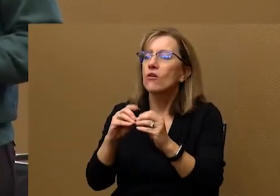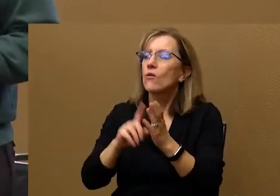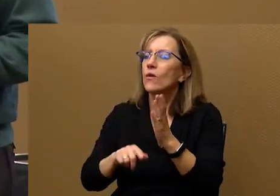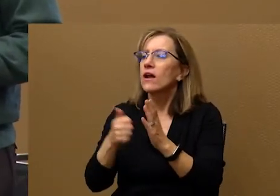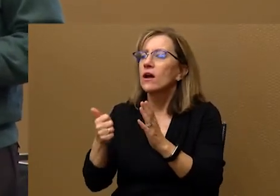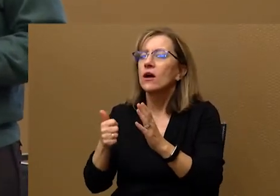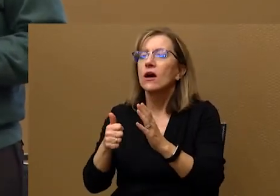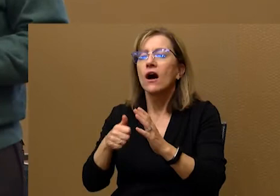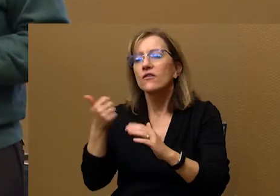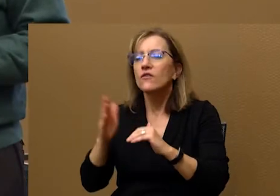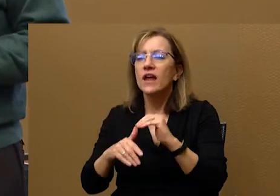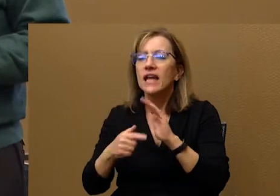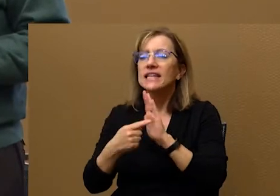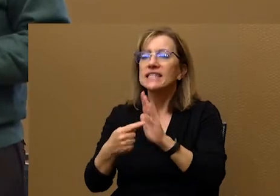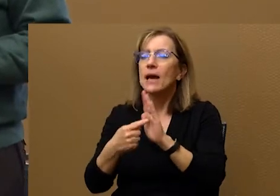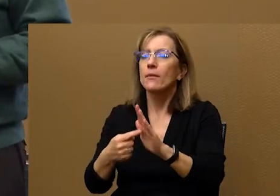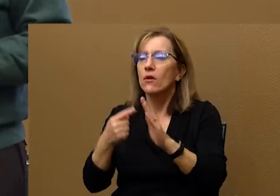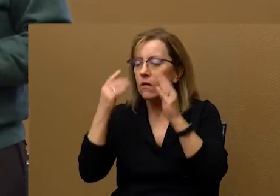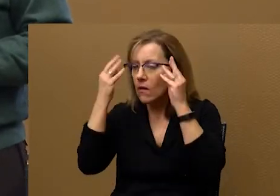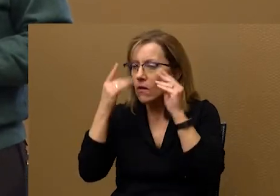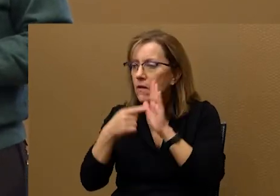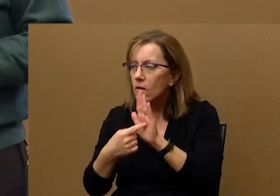thinking with examples?